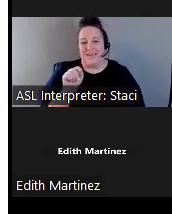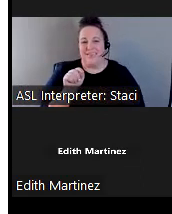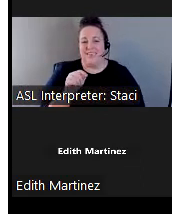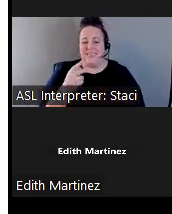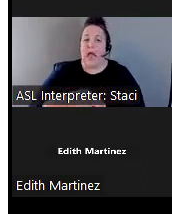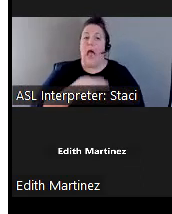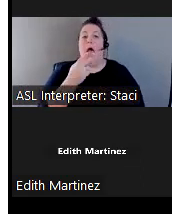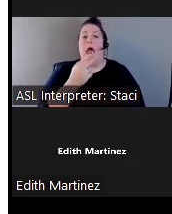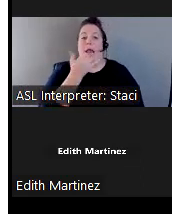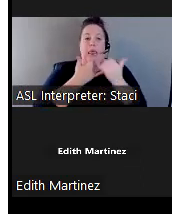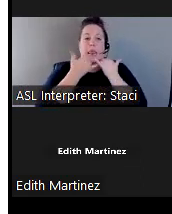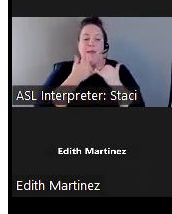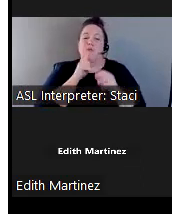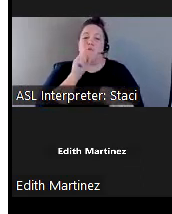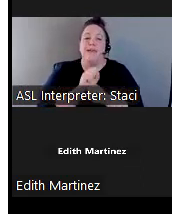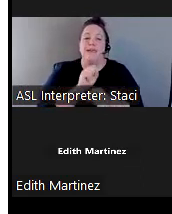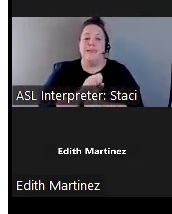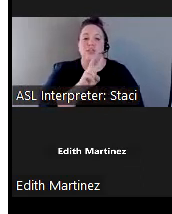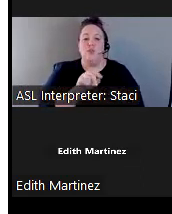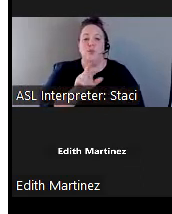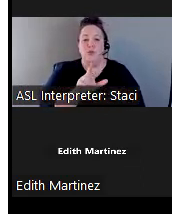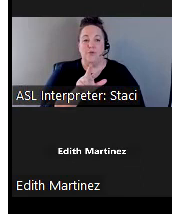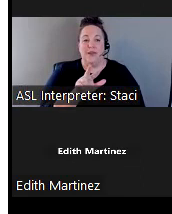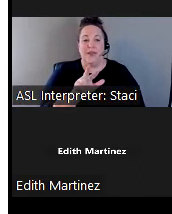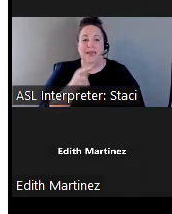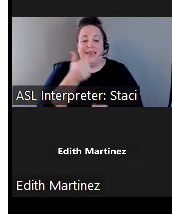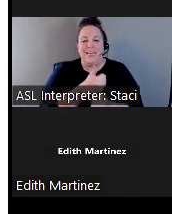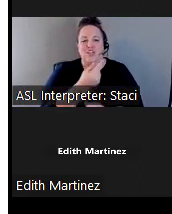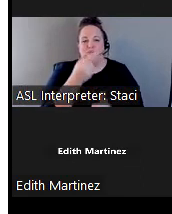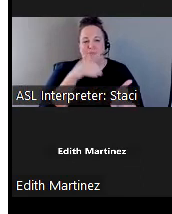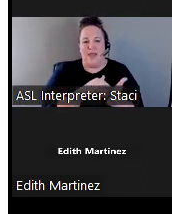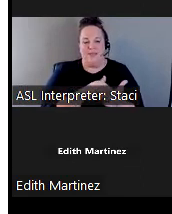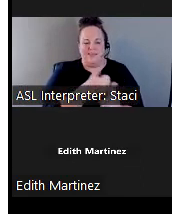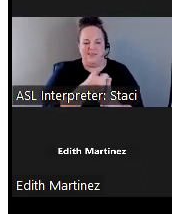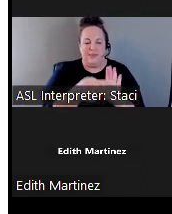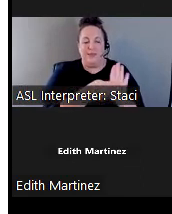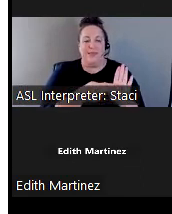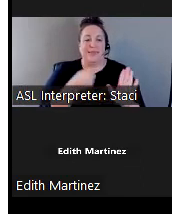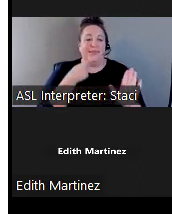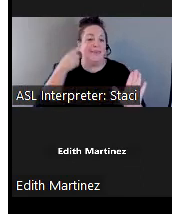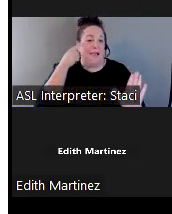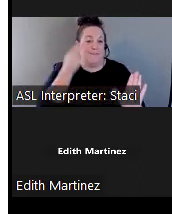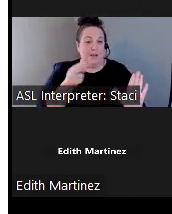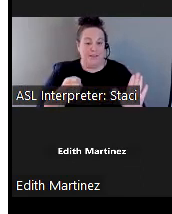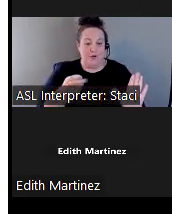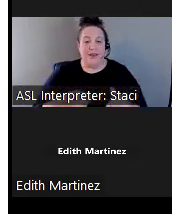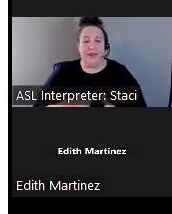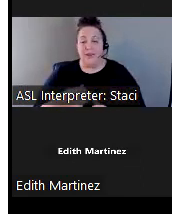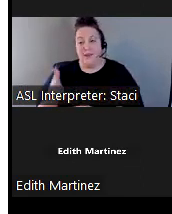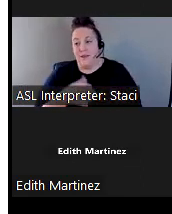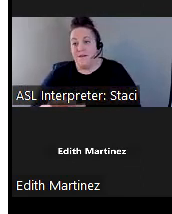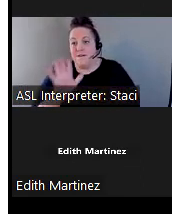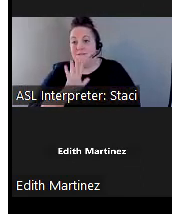incidence, but really only 2 to 3 infants per 1,000 are deaf and hard of hearing. I would note that by age 5,